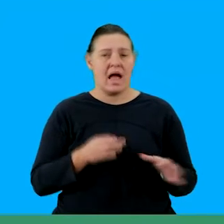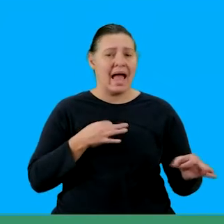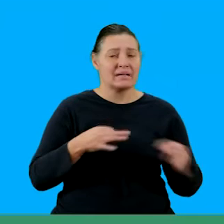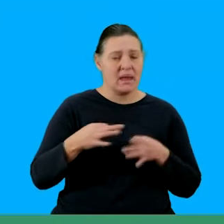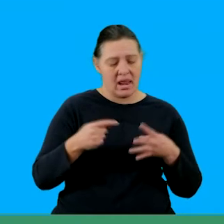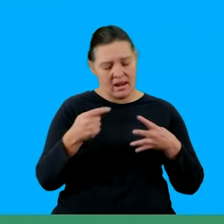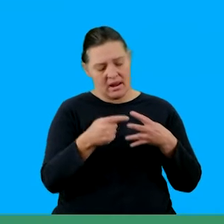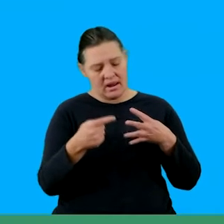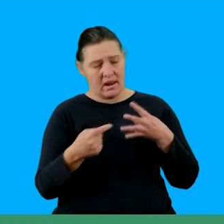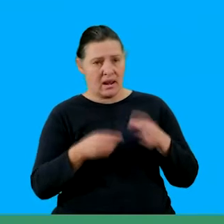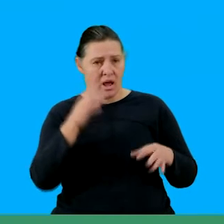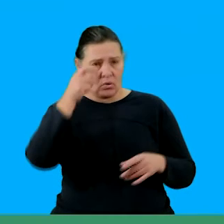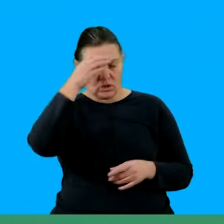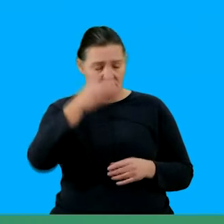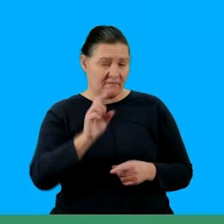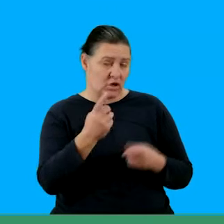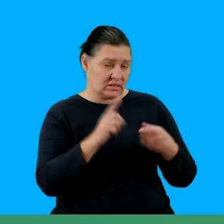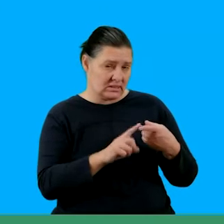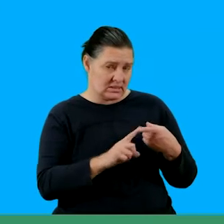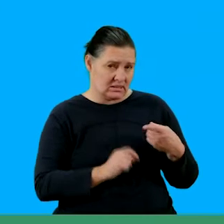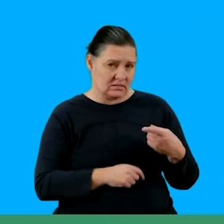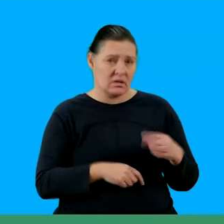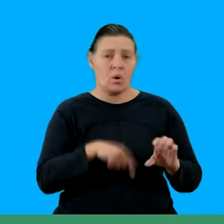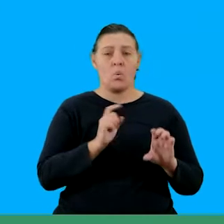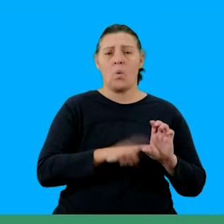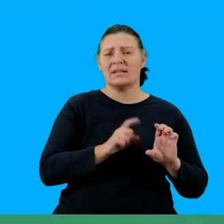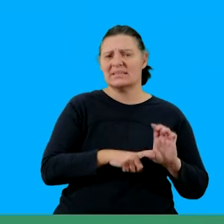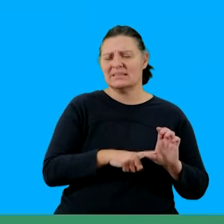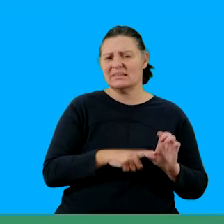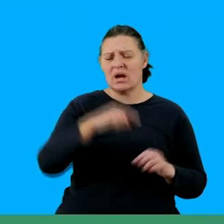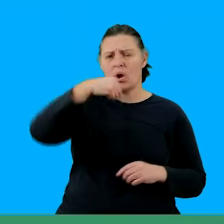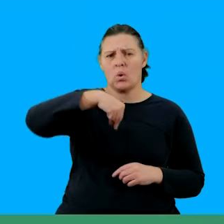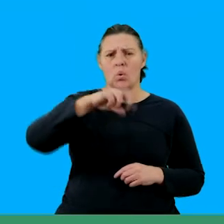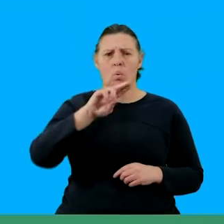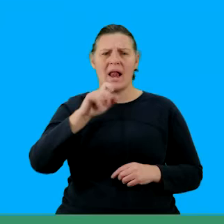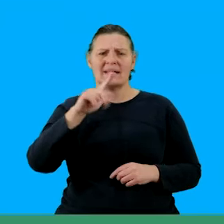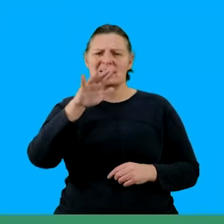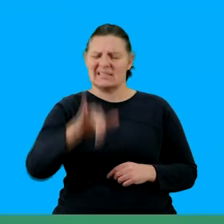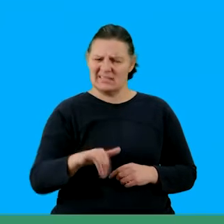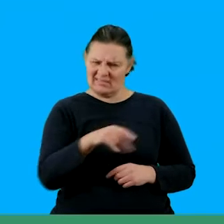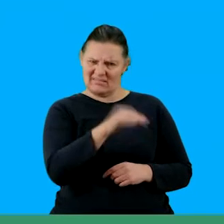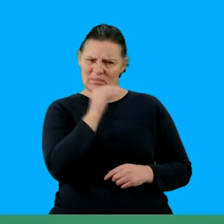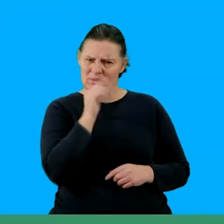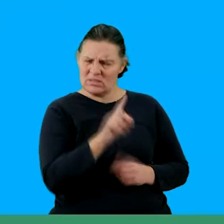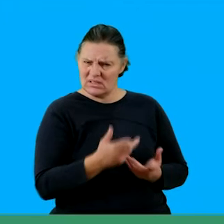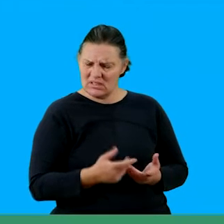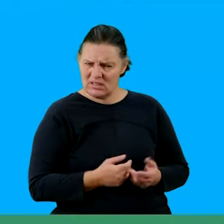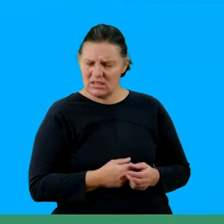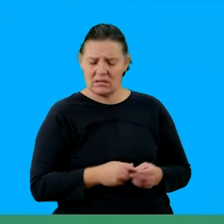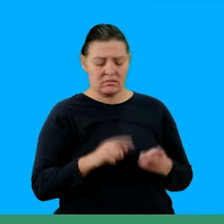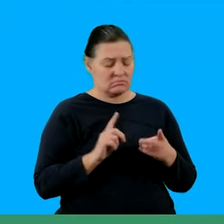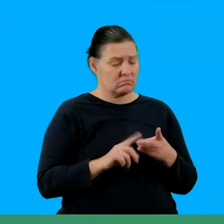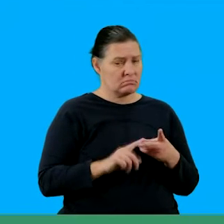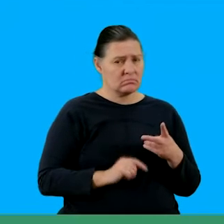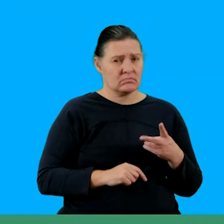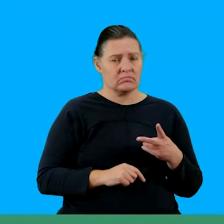define the following concepts. The first one is quality. What do we mean by the term quality? You should know that. We will